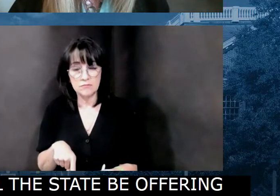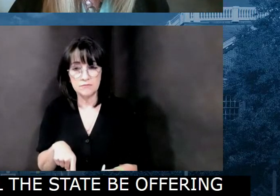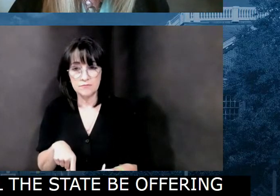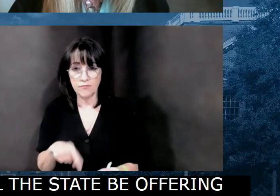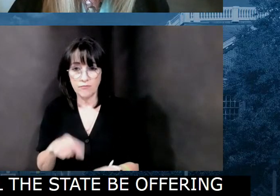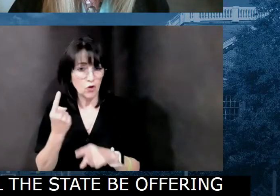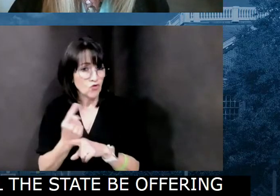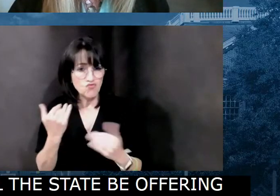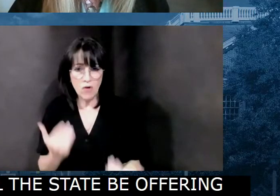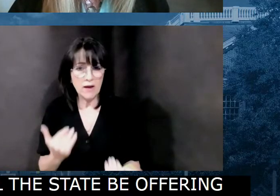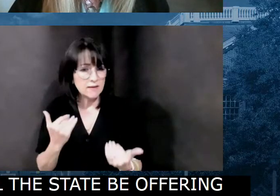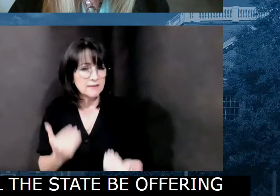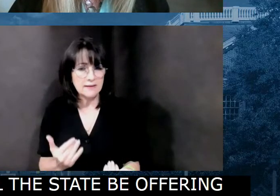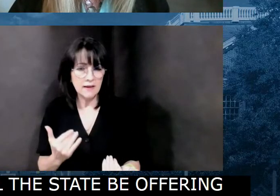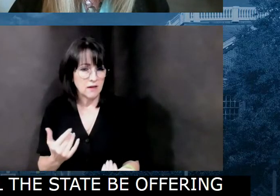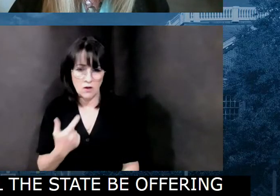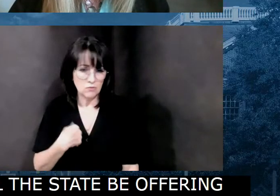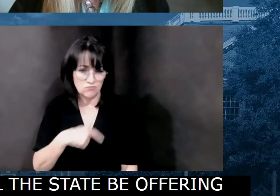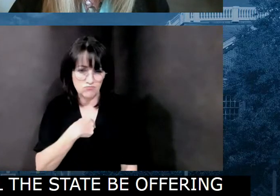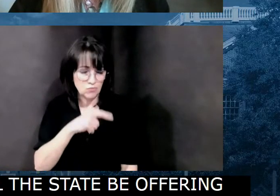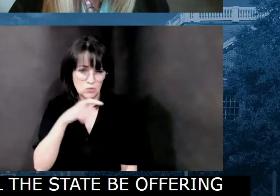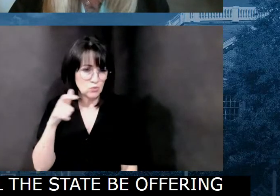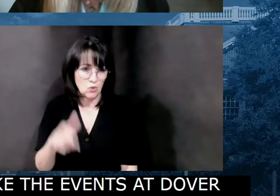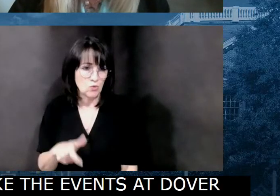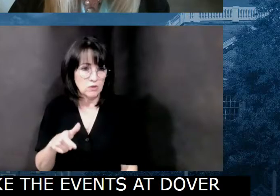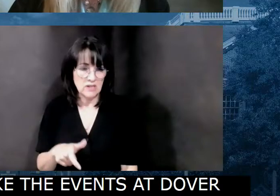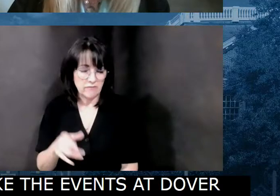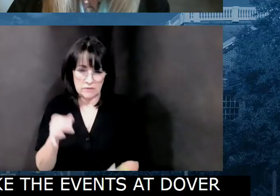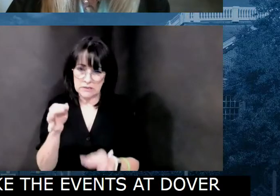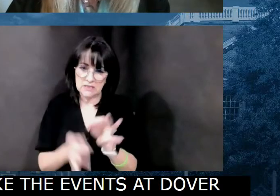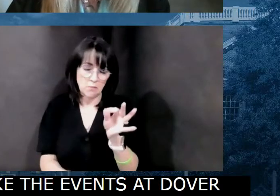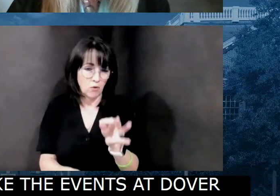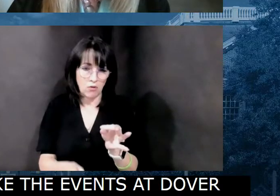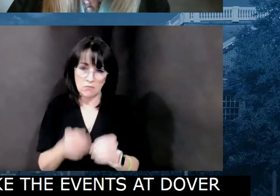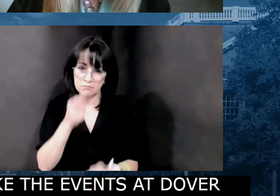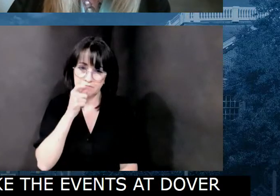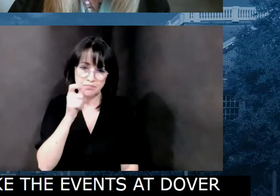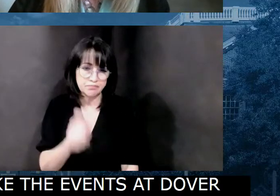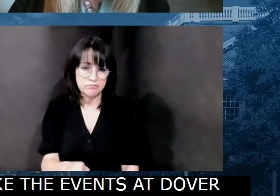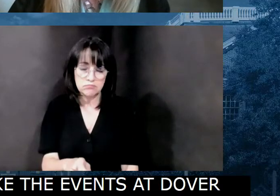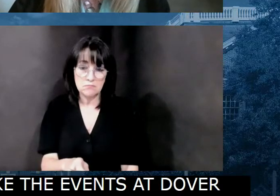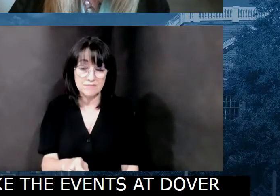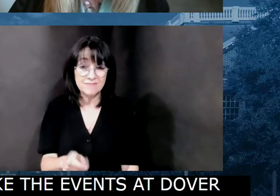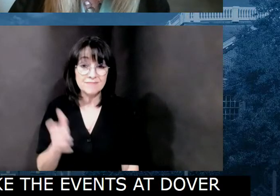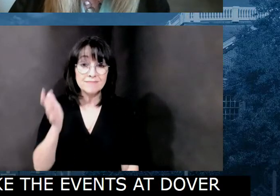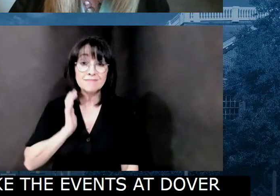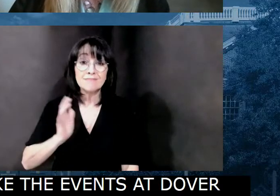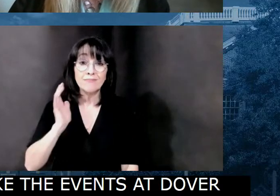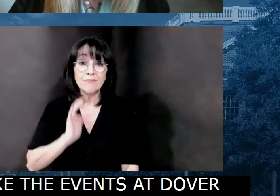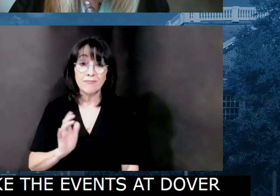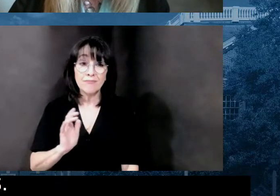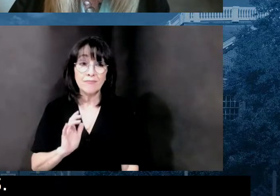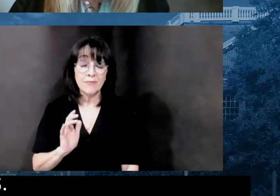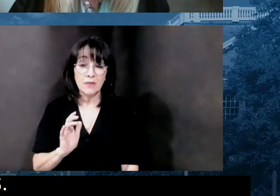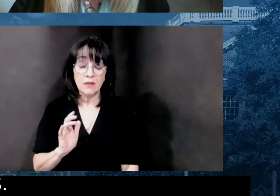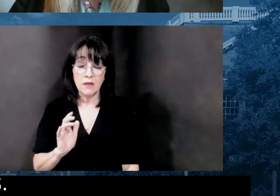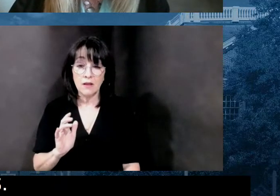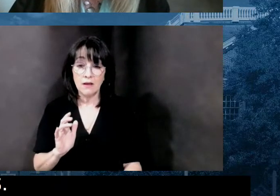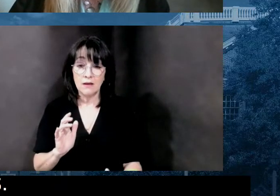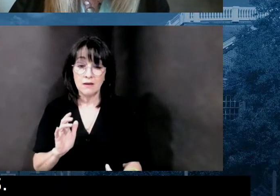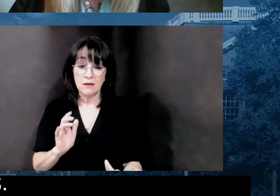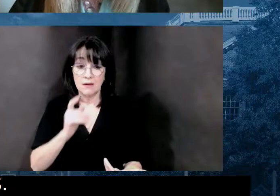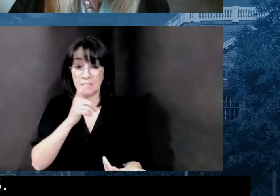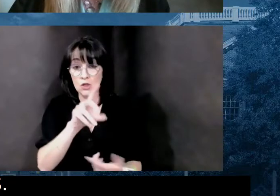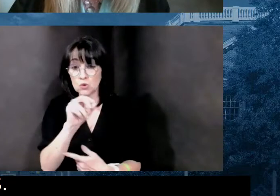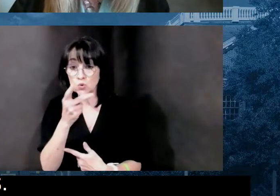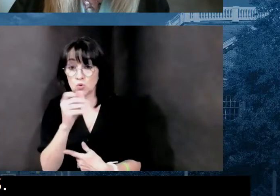for them. So simple as that. I think, the governor talked about the 17,000 people we need to get to